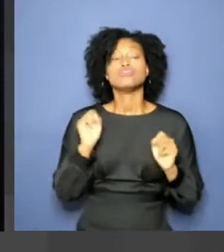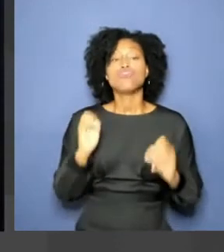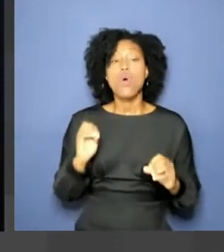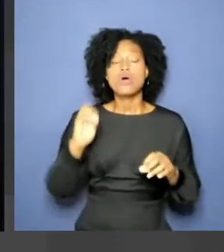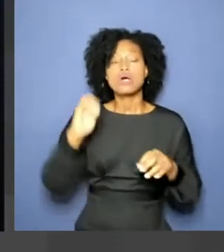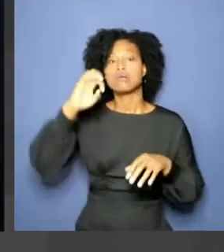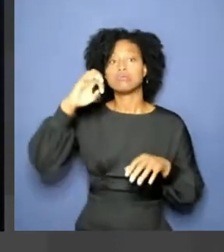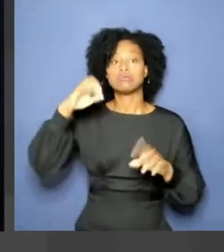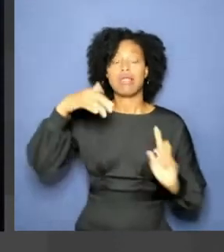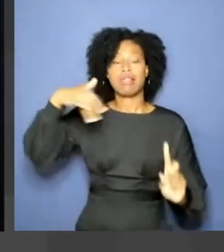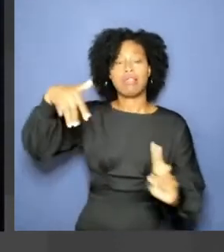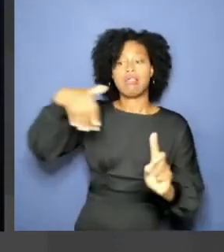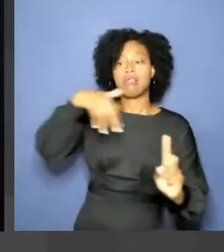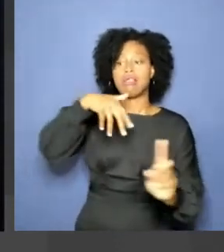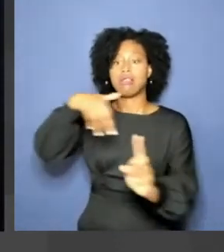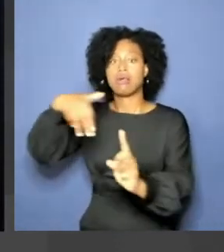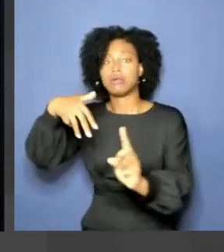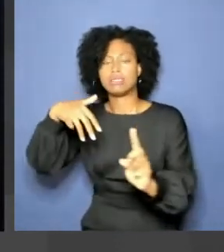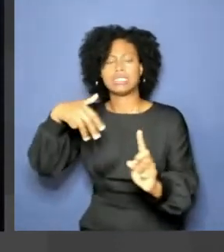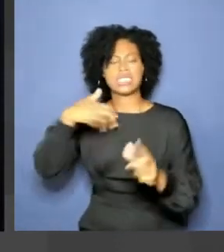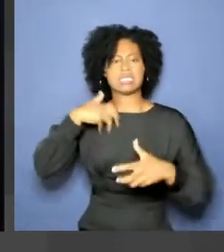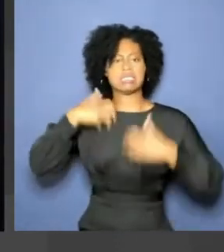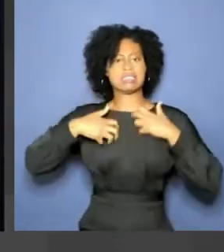to those areas and gets really grumpy about it.